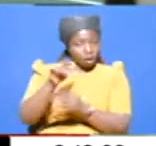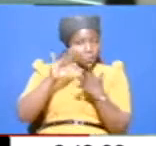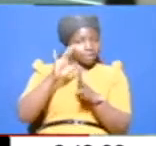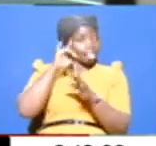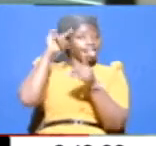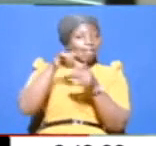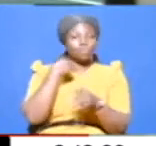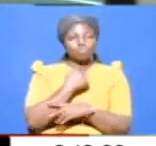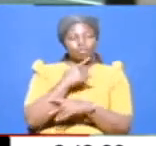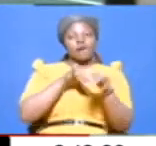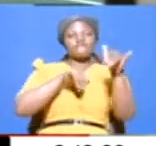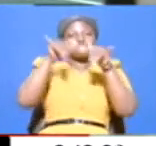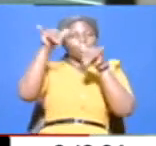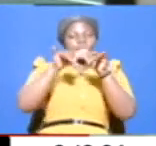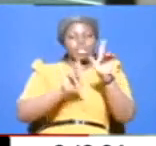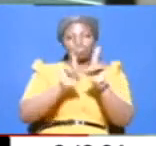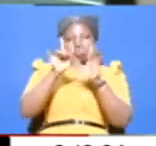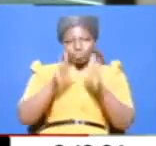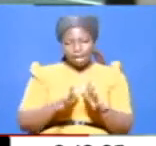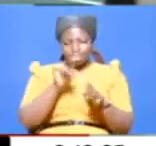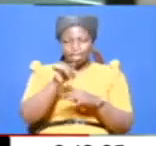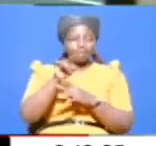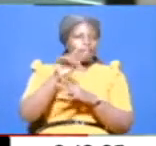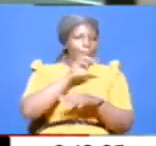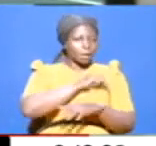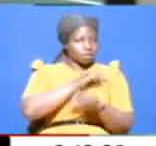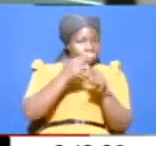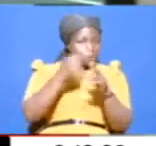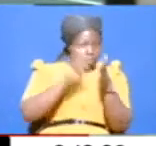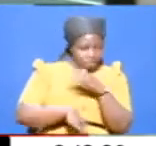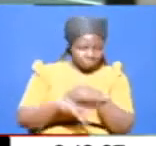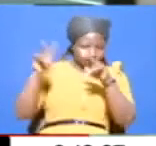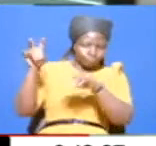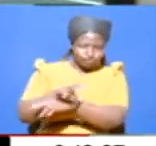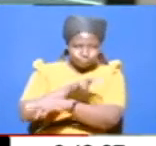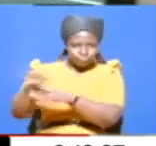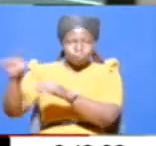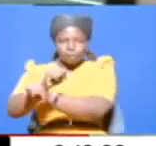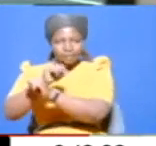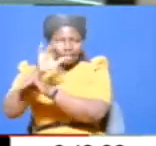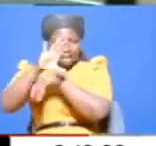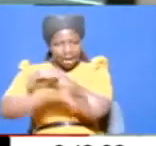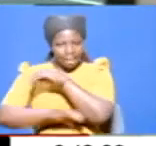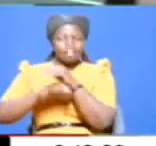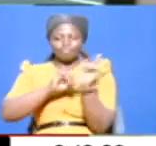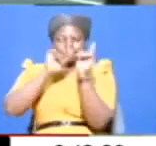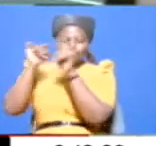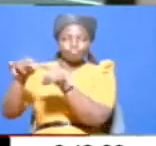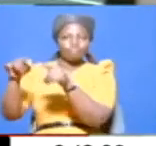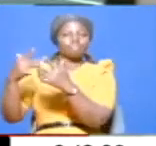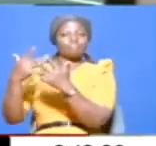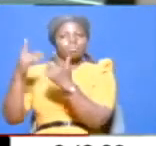The mission, dubbed Operation Linda Nchi, was aimed at taking the war to the enemy territory, a tactic employed to